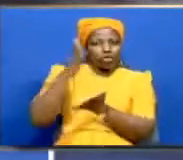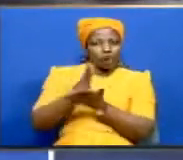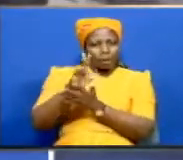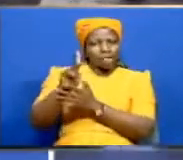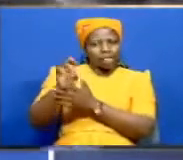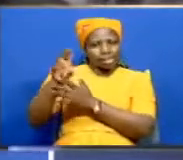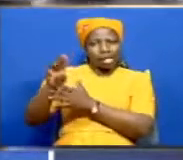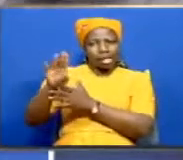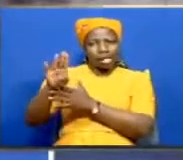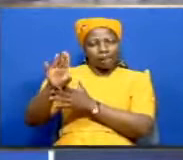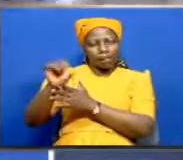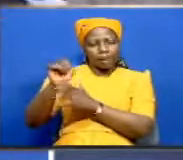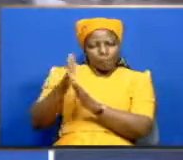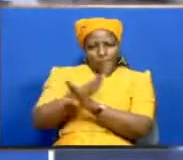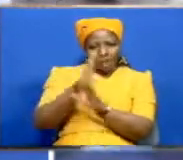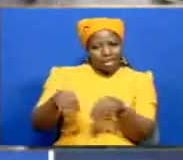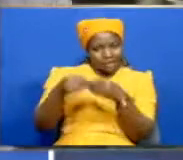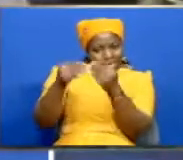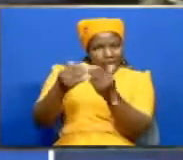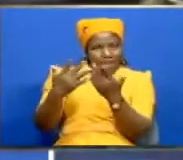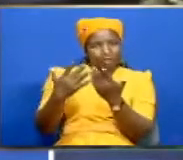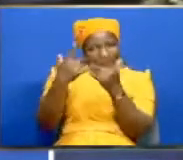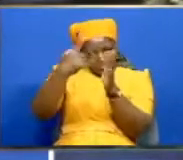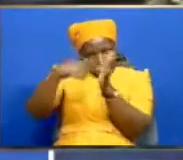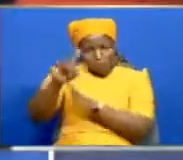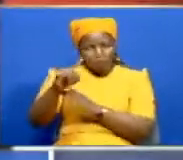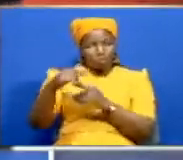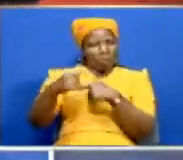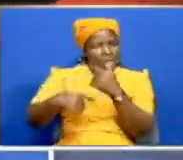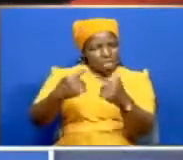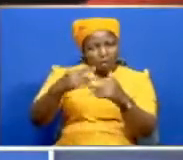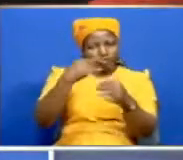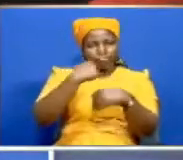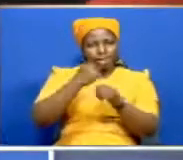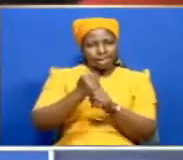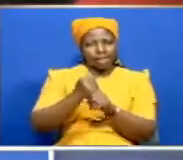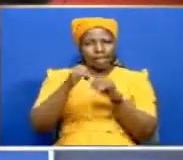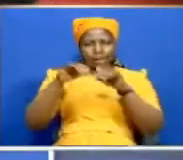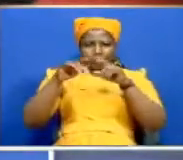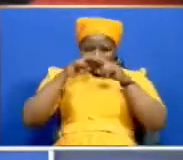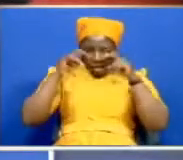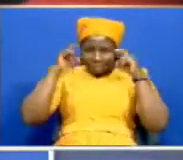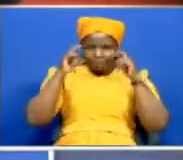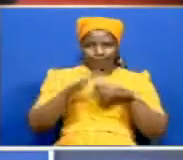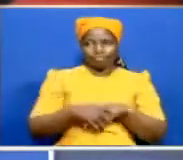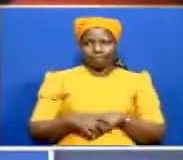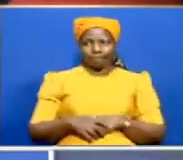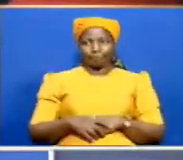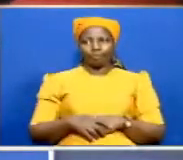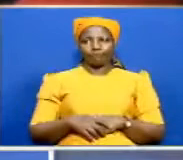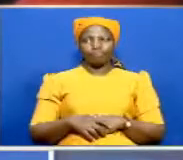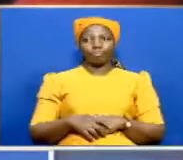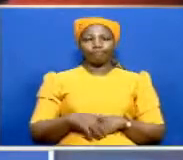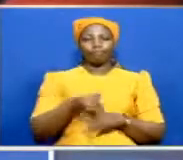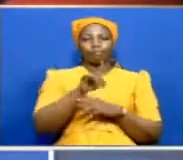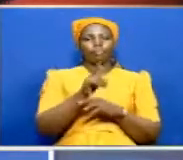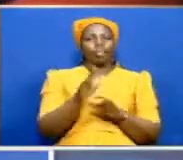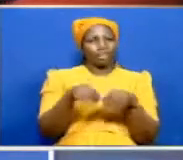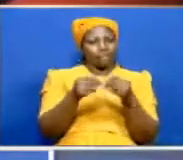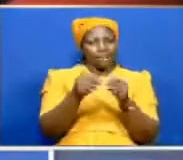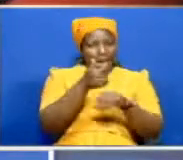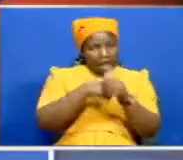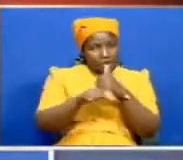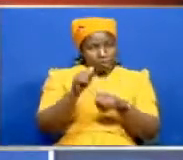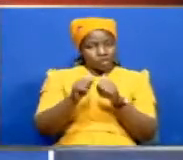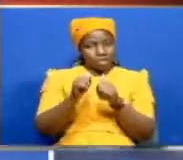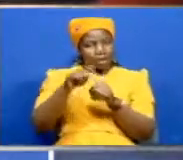The manufacturers are required to recall all the substandard masks from the market and institute corrective actions whose effectiveness shall